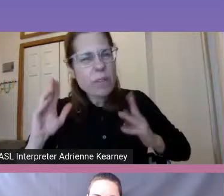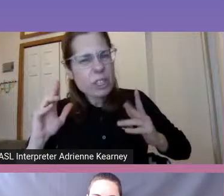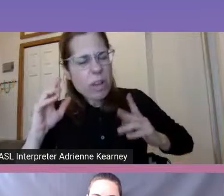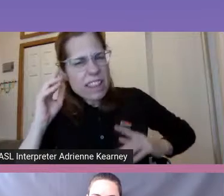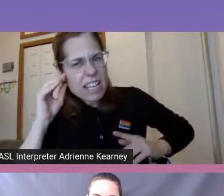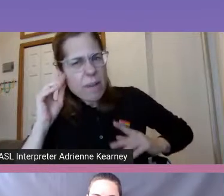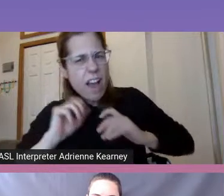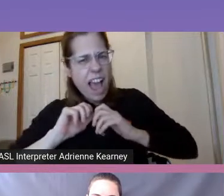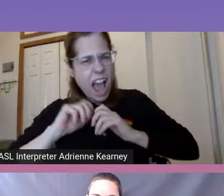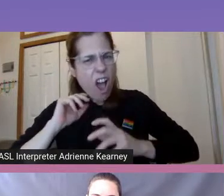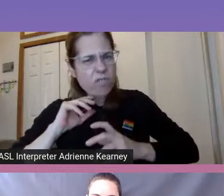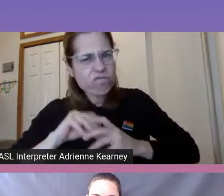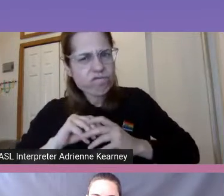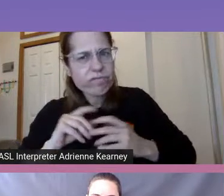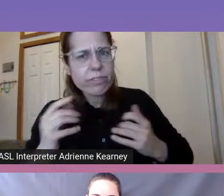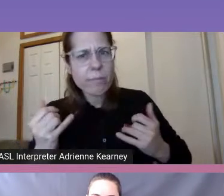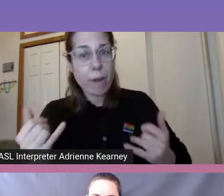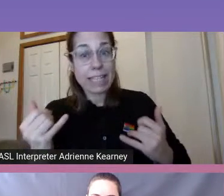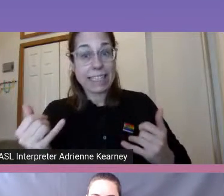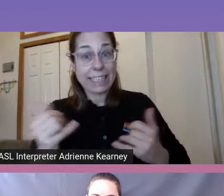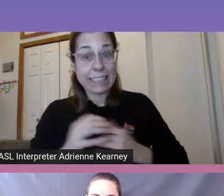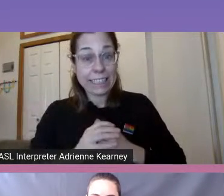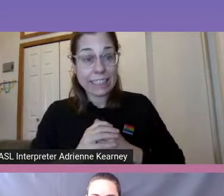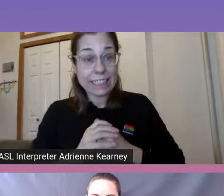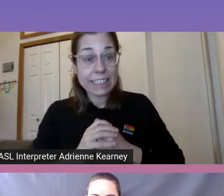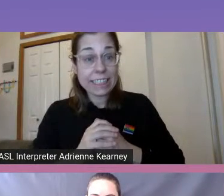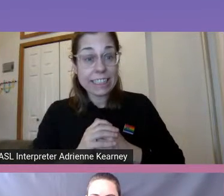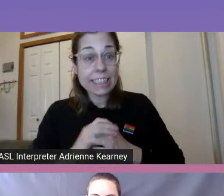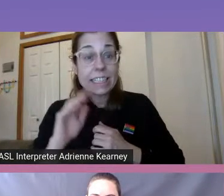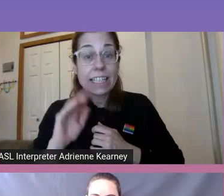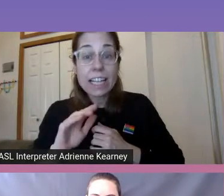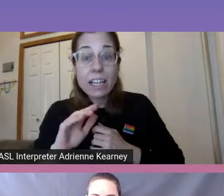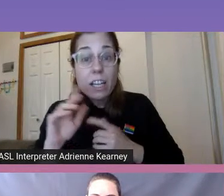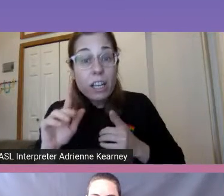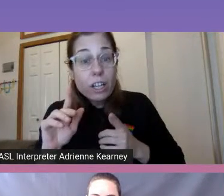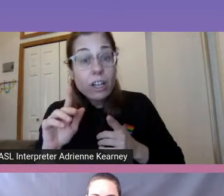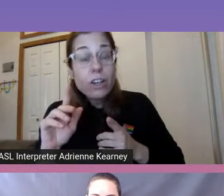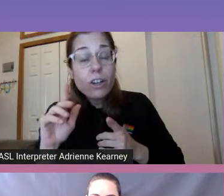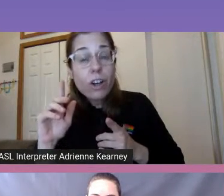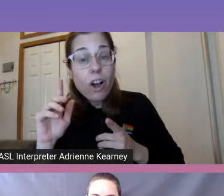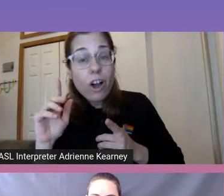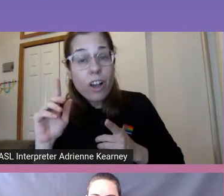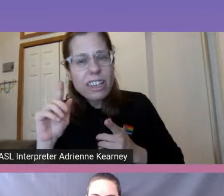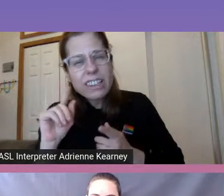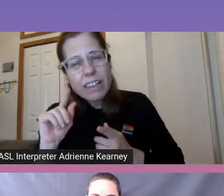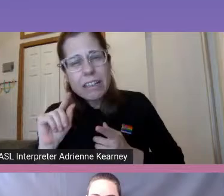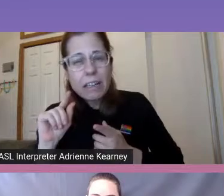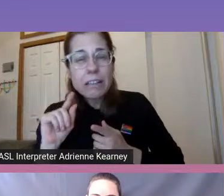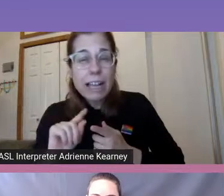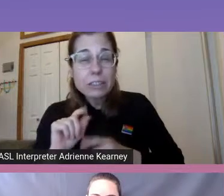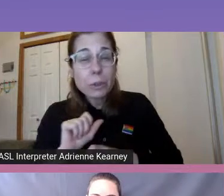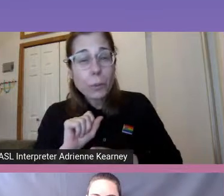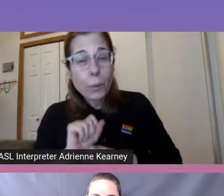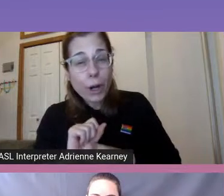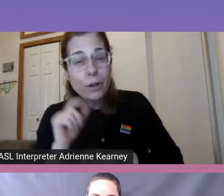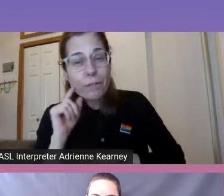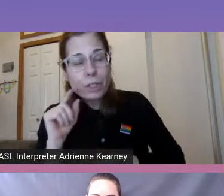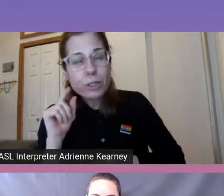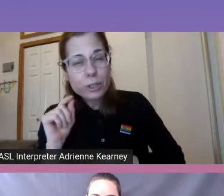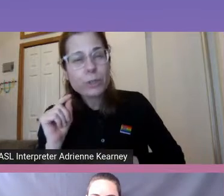there's a little less work to do, not because the work will always be there for you. Versatile, want to talk about